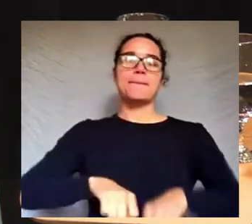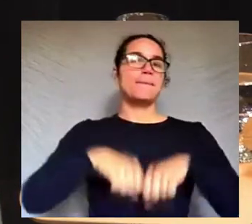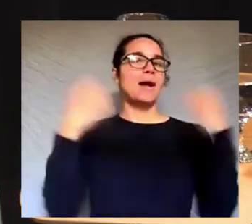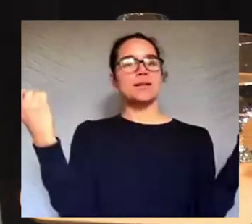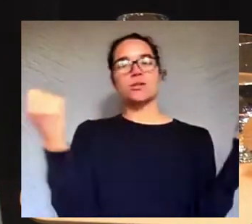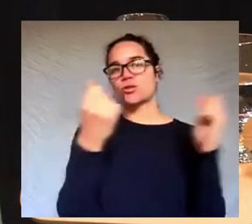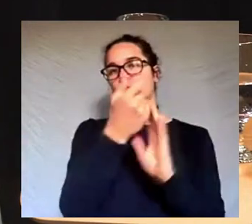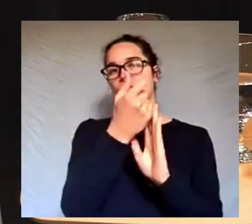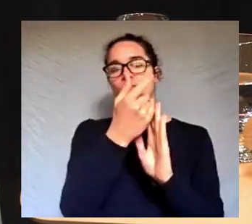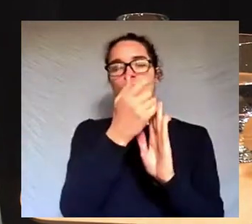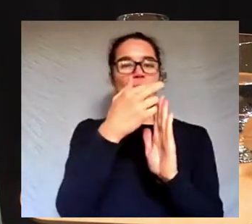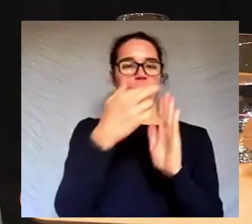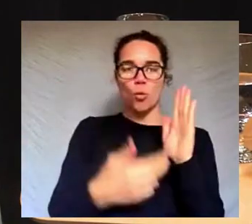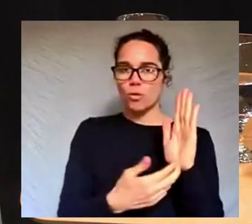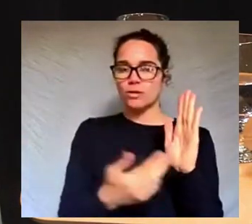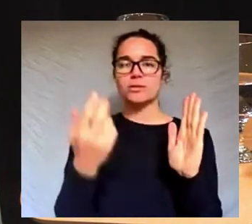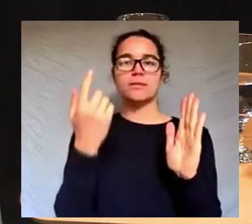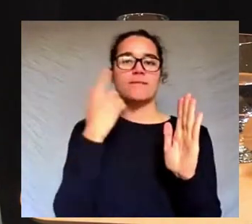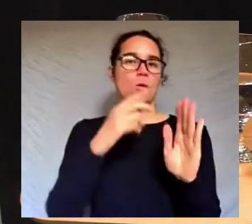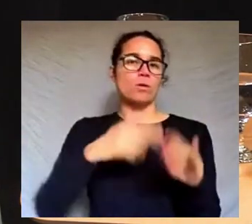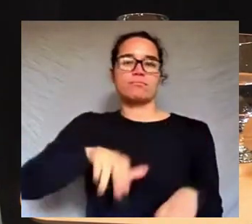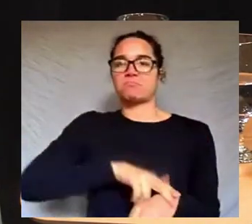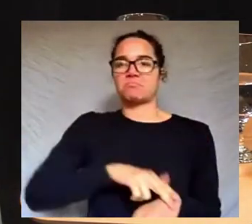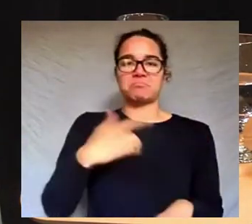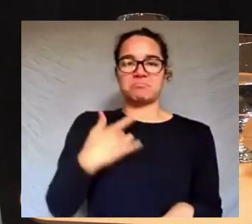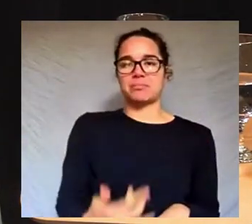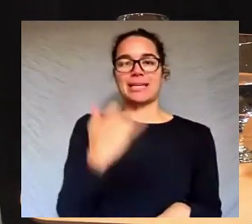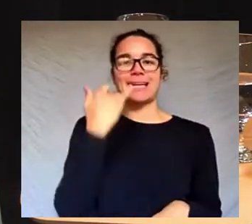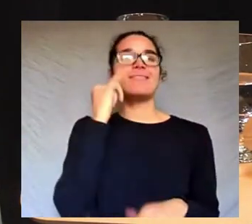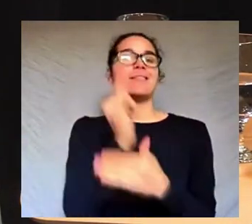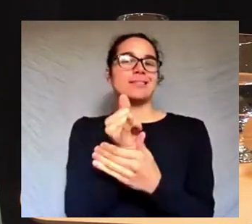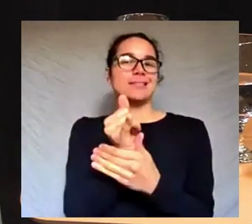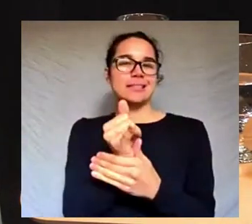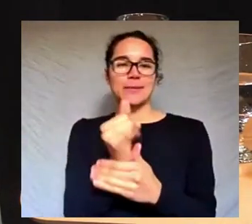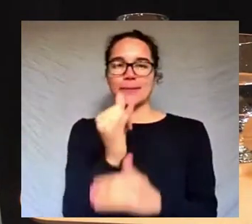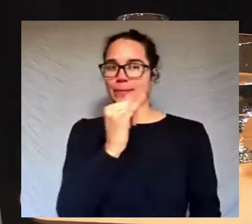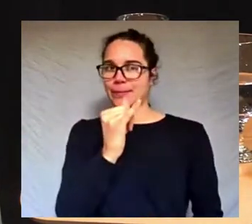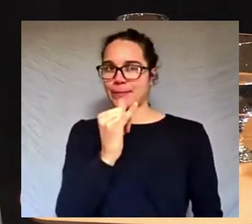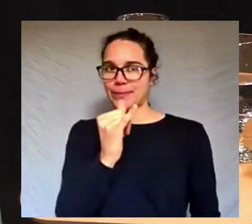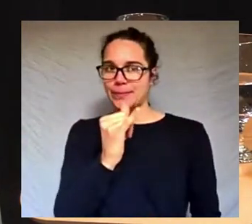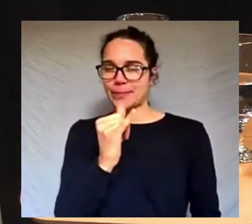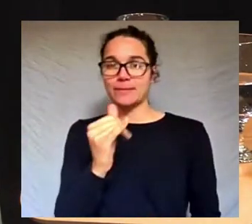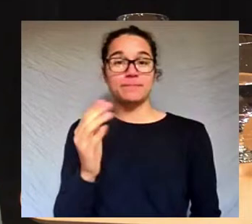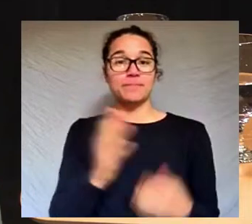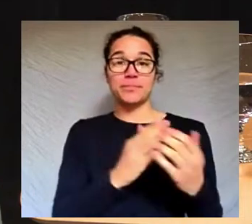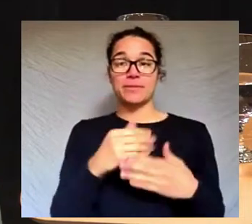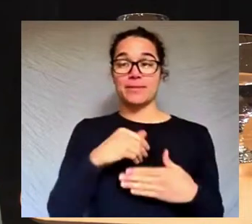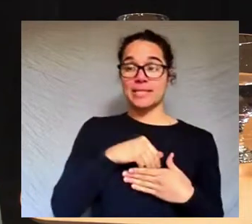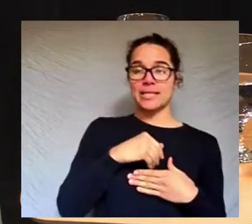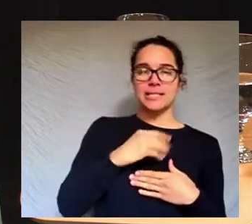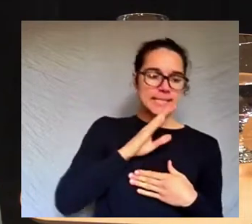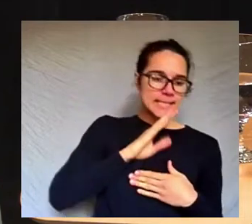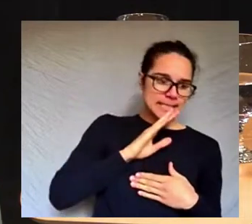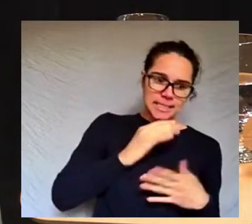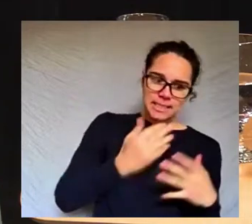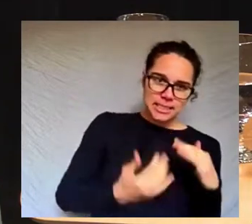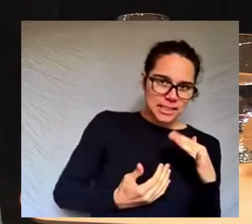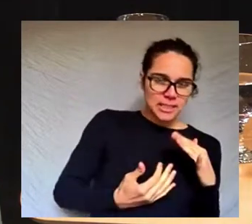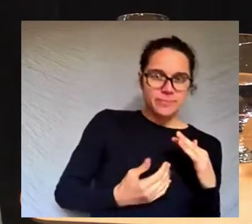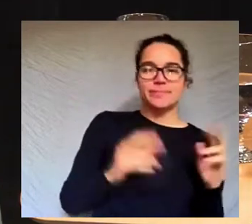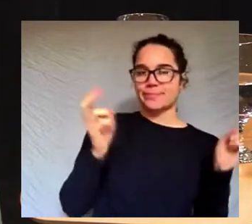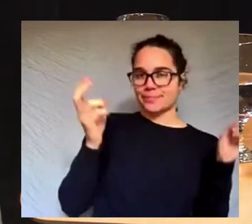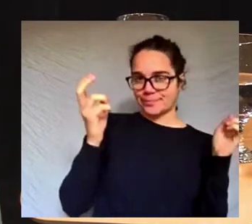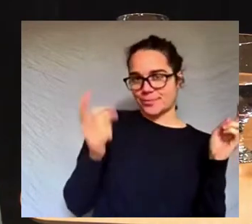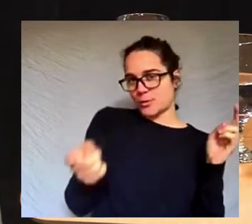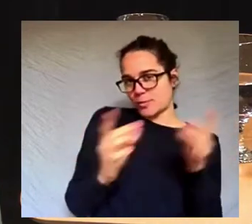And that makes it easier, even if inside you're frustrated or hot under the collar, as you put it, Eric.